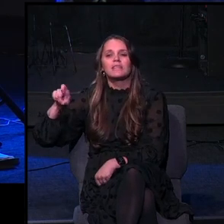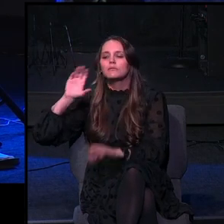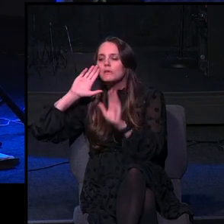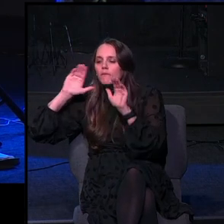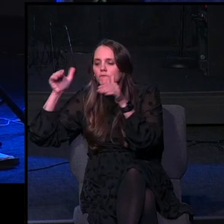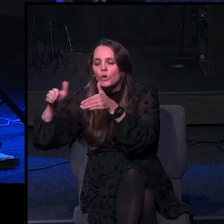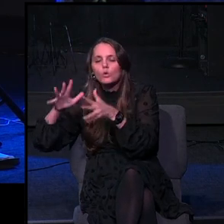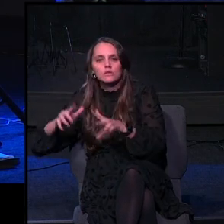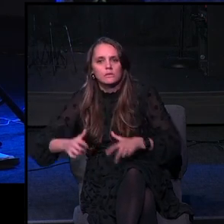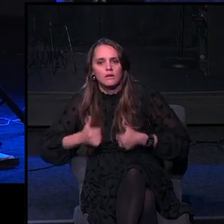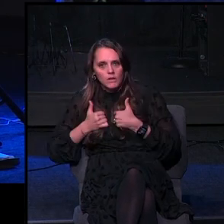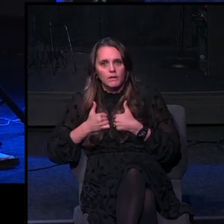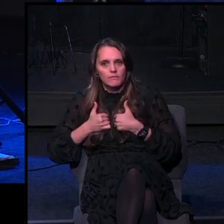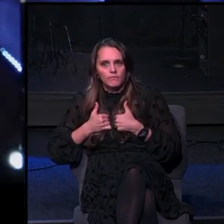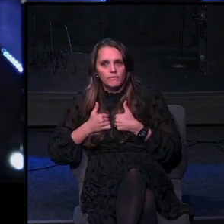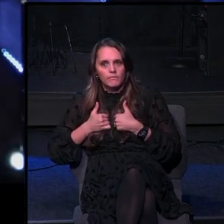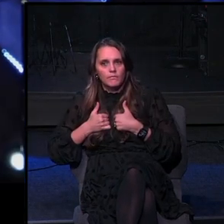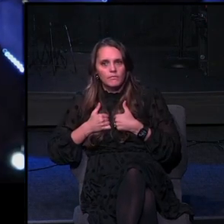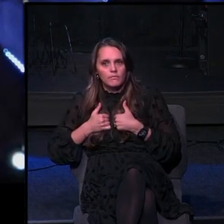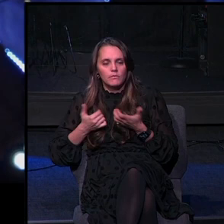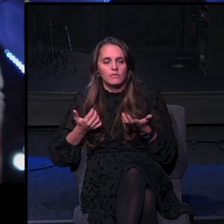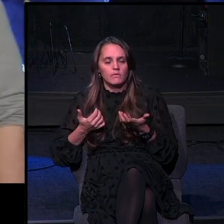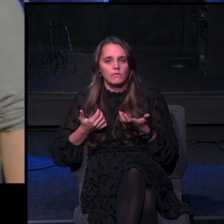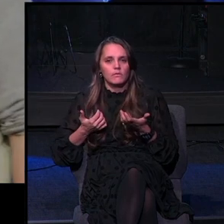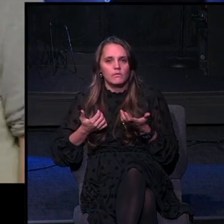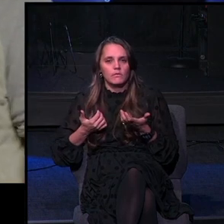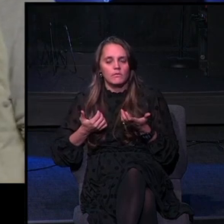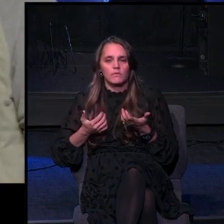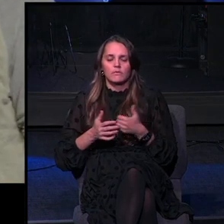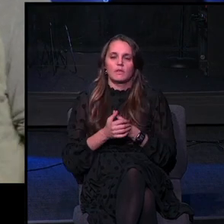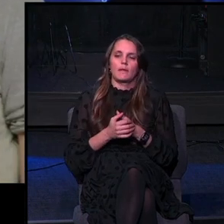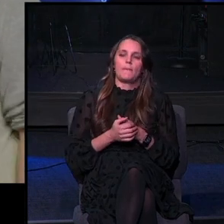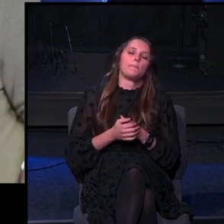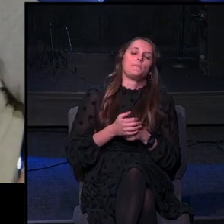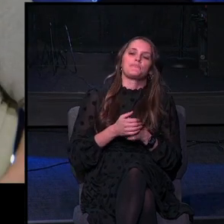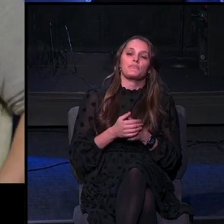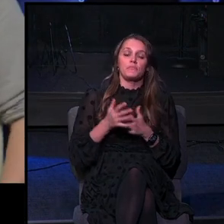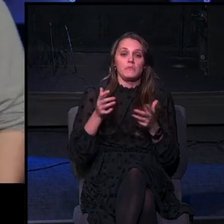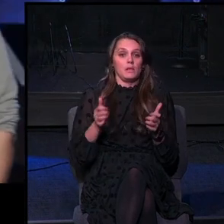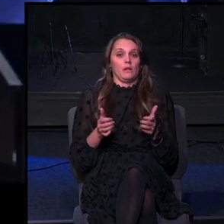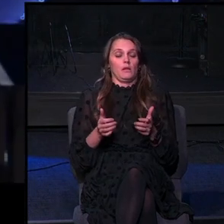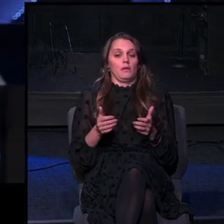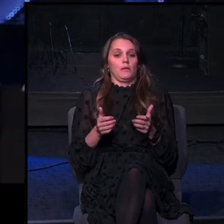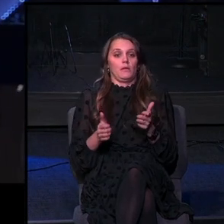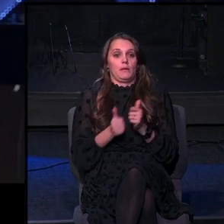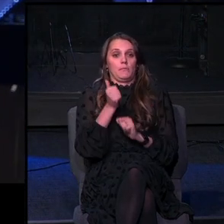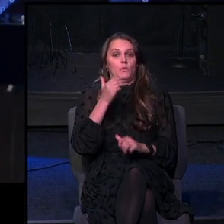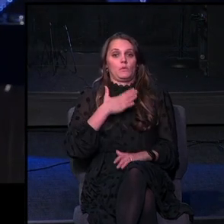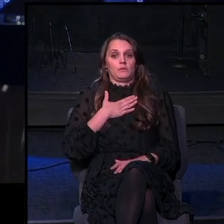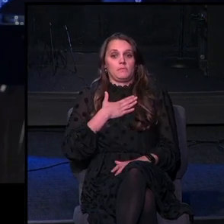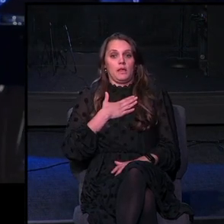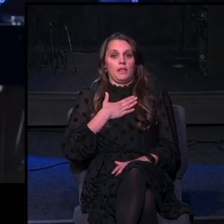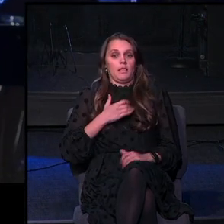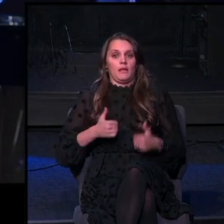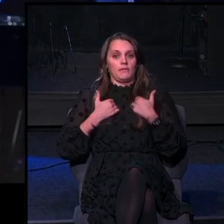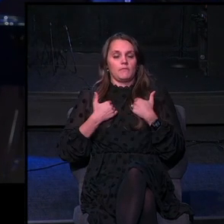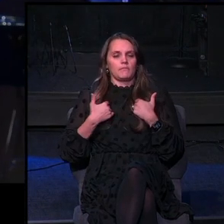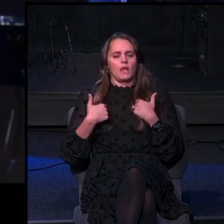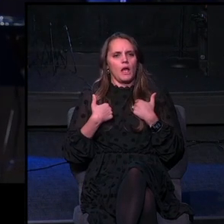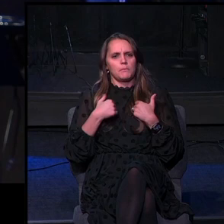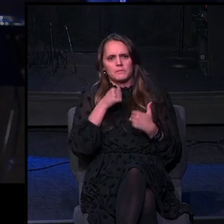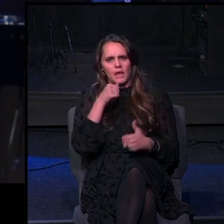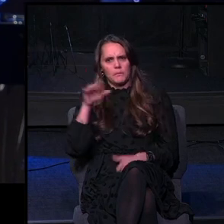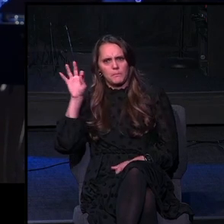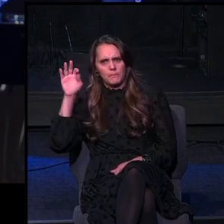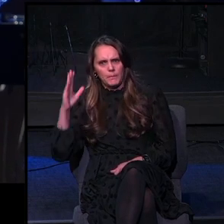life. I'm not saying that because I'm a pastor. Most of my life, I haven't been a pastor. And it's